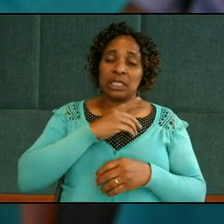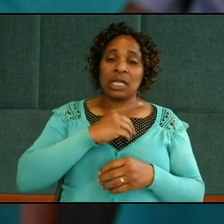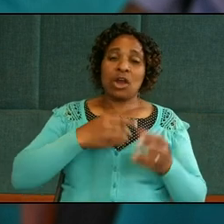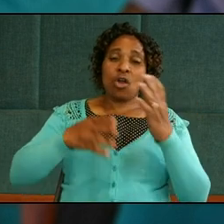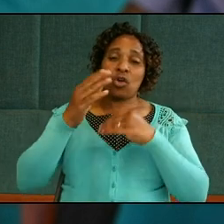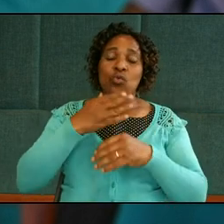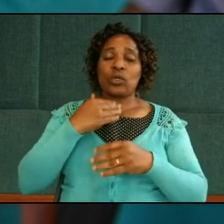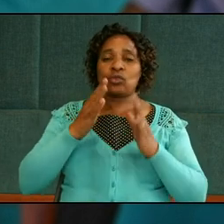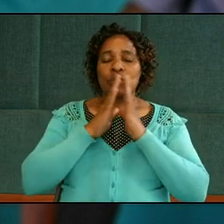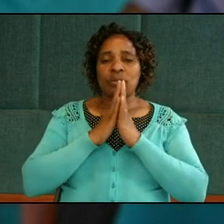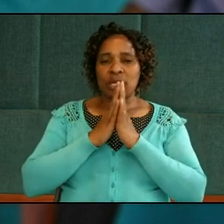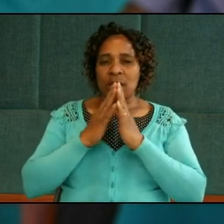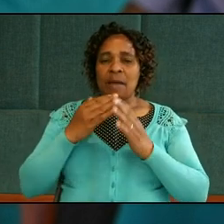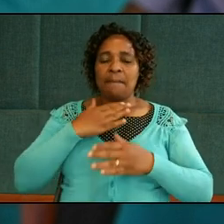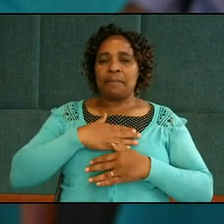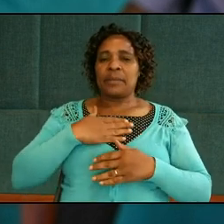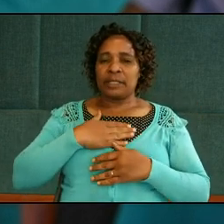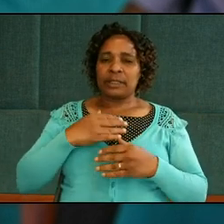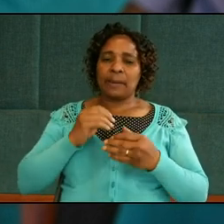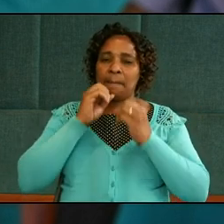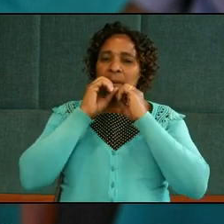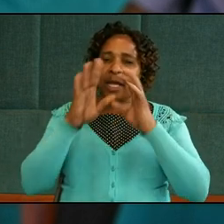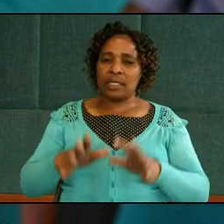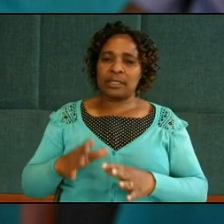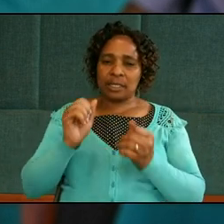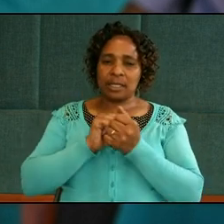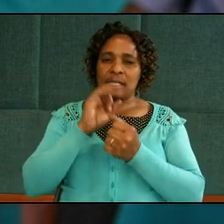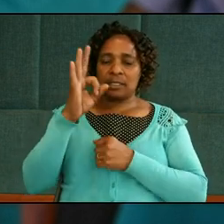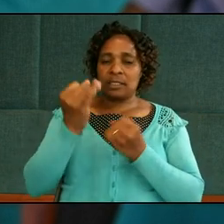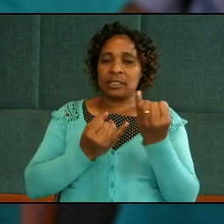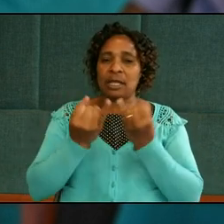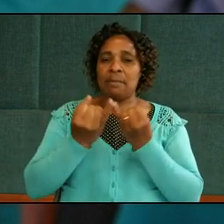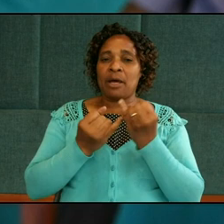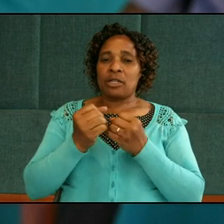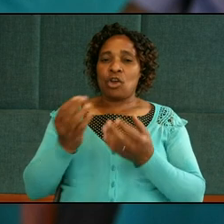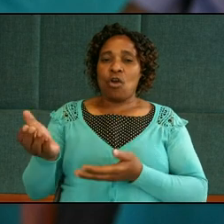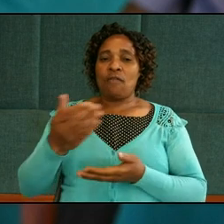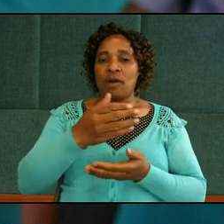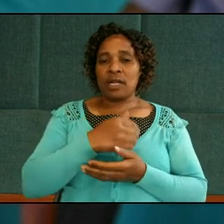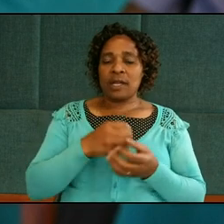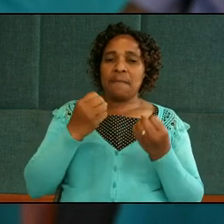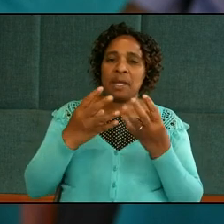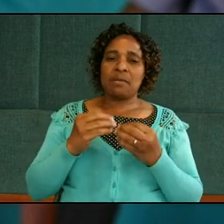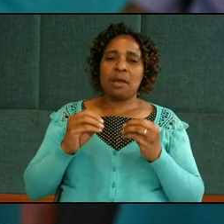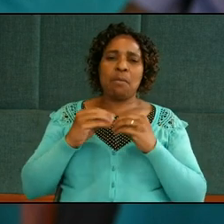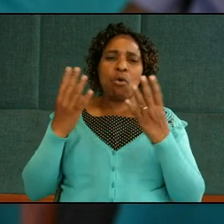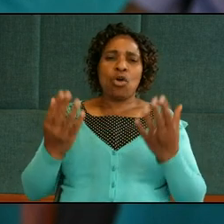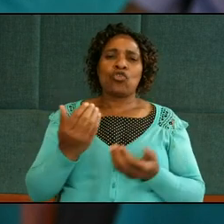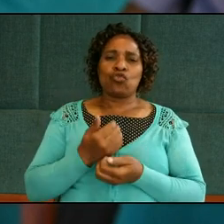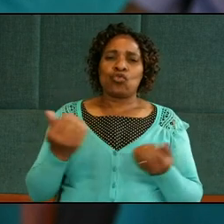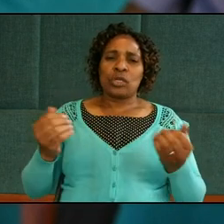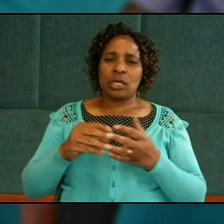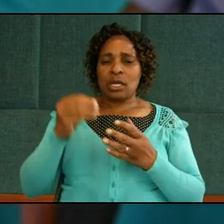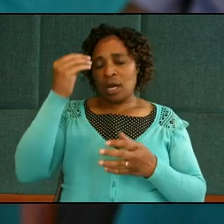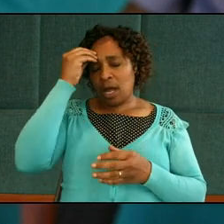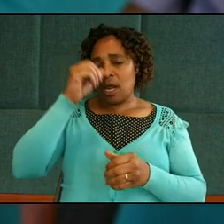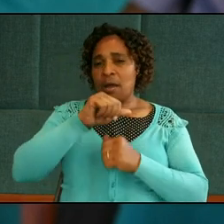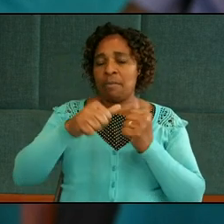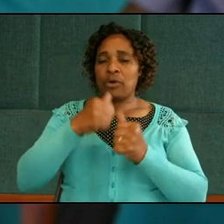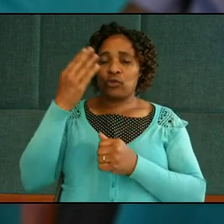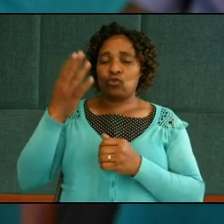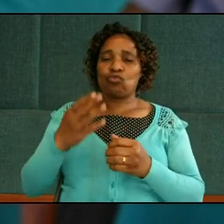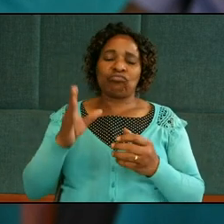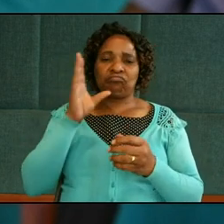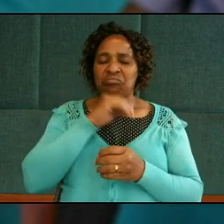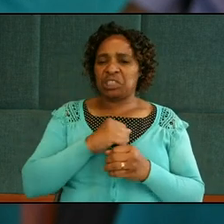pray that you may please bless the 13th Sabbath offering so that many more children may learn about you and they may not be